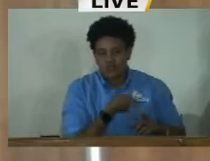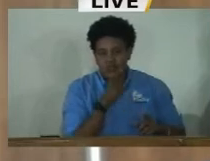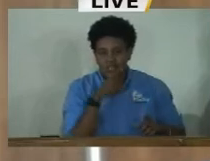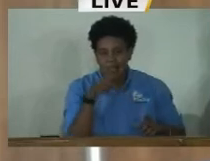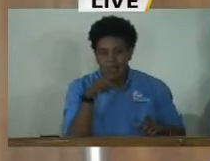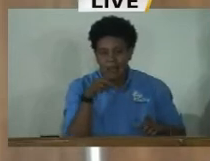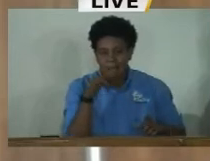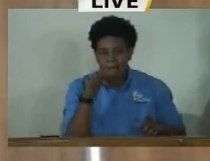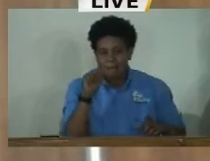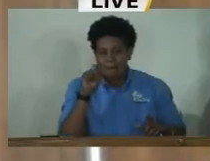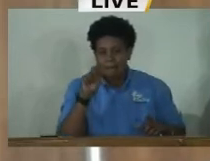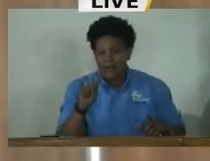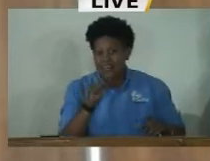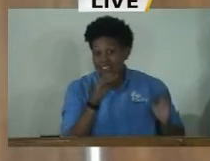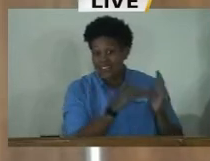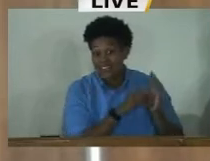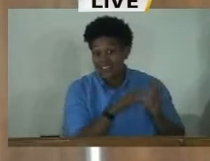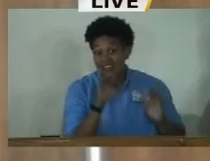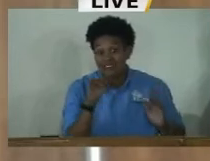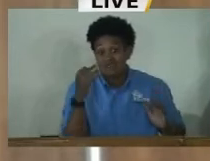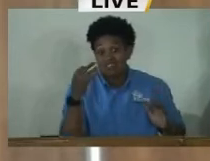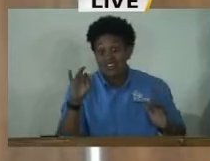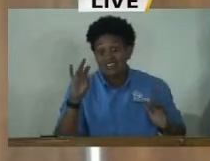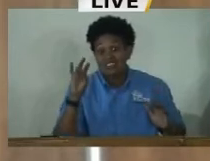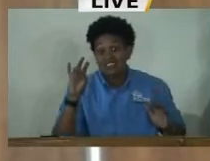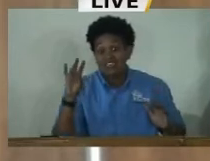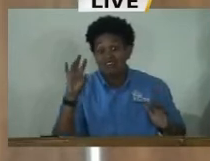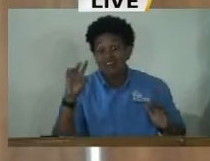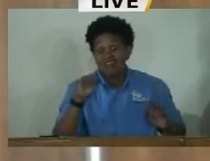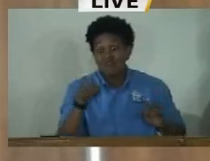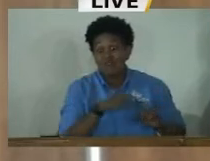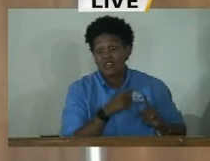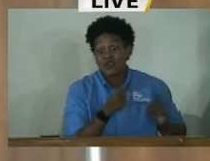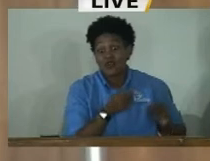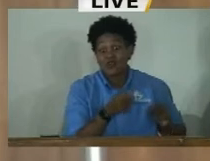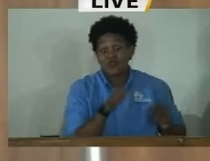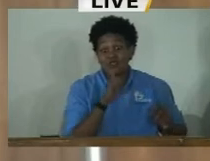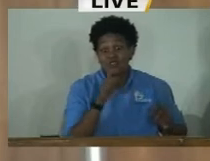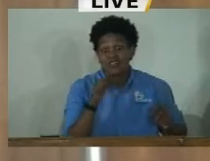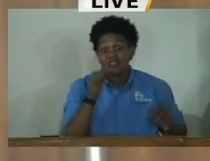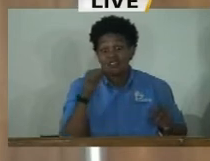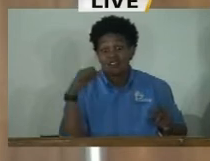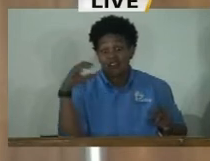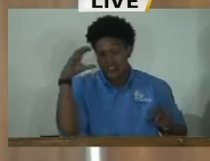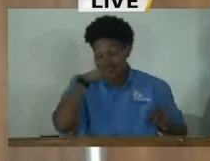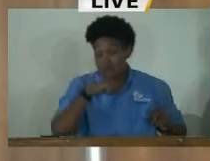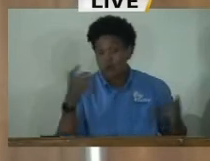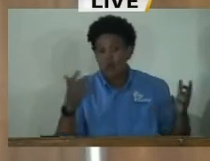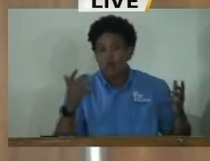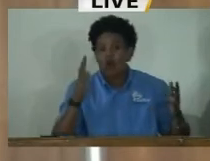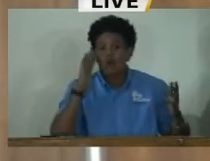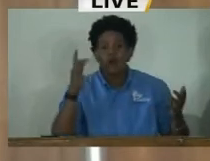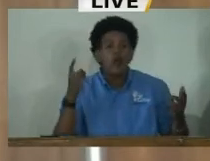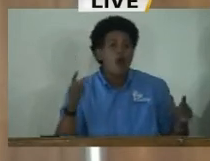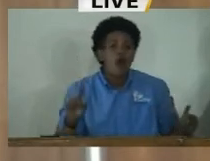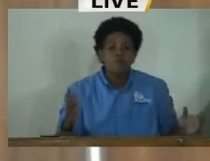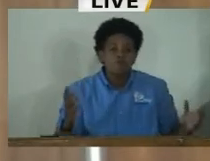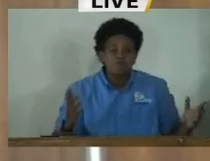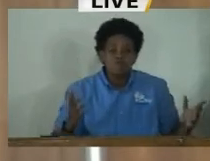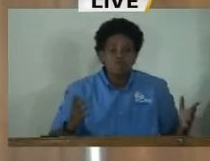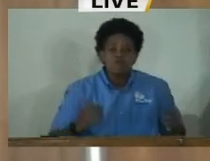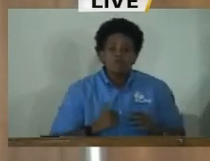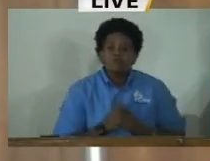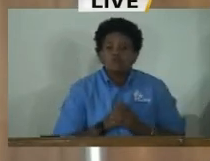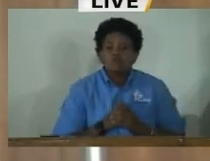patented it. And so by 1975, when they did that, they just underestimated what would have happened.